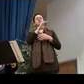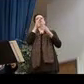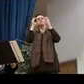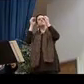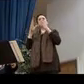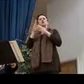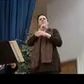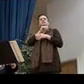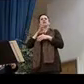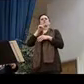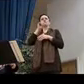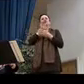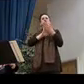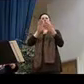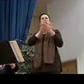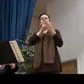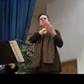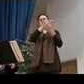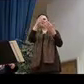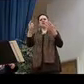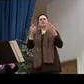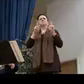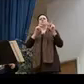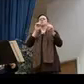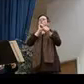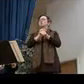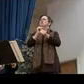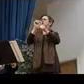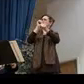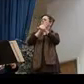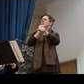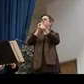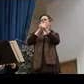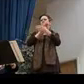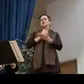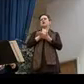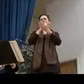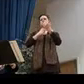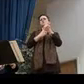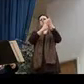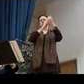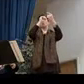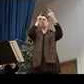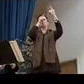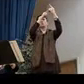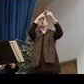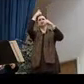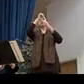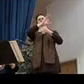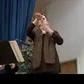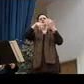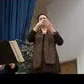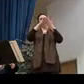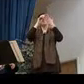work tirelessly to help support the goals and dreams of all the students at the college.